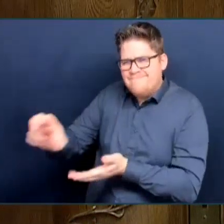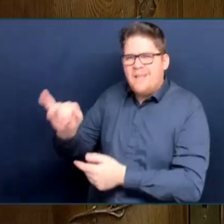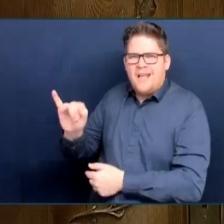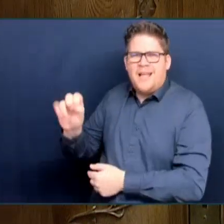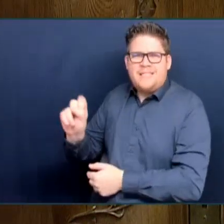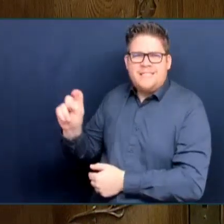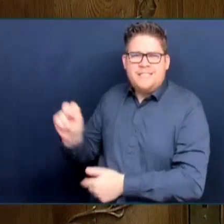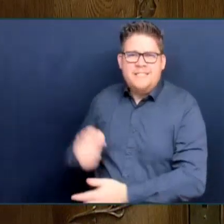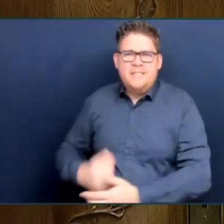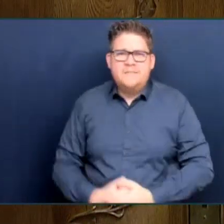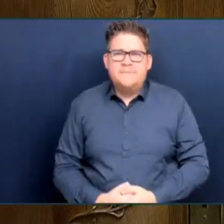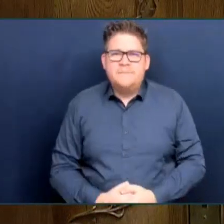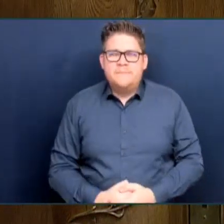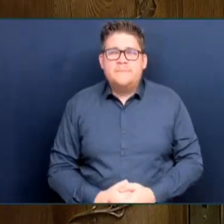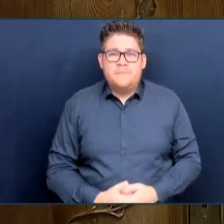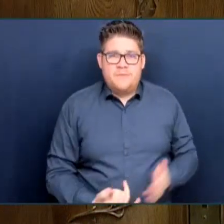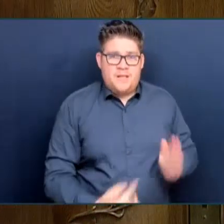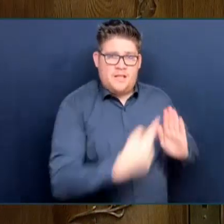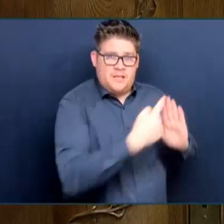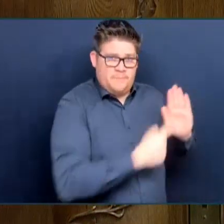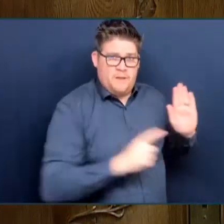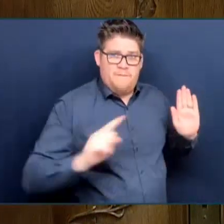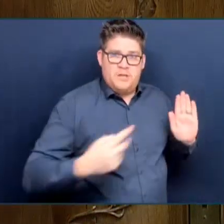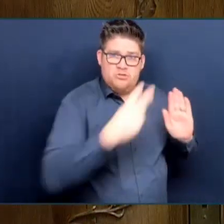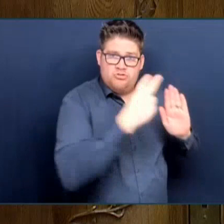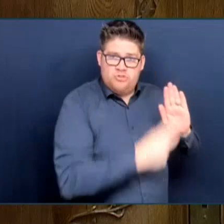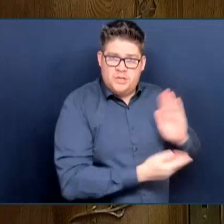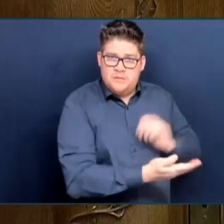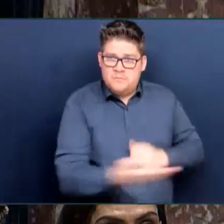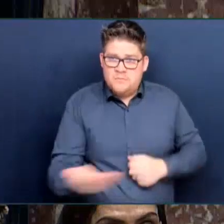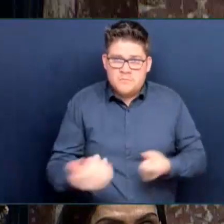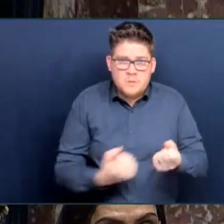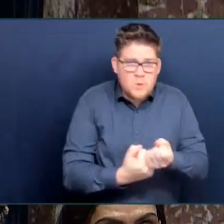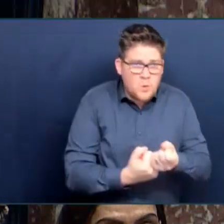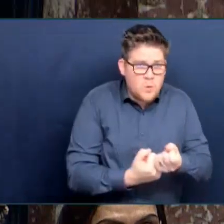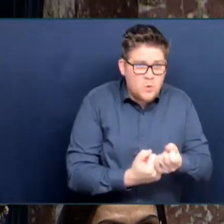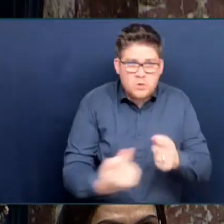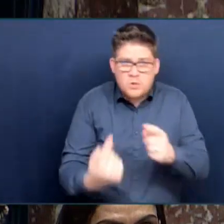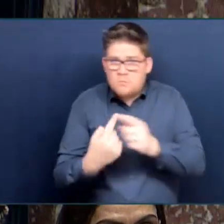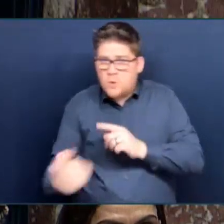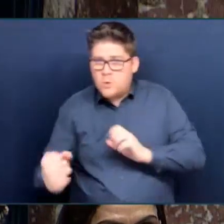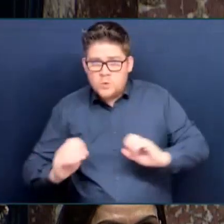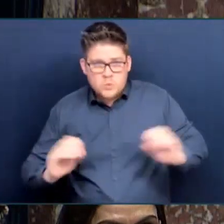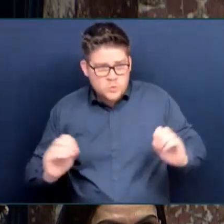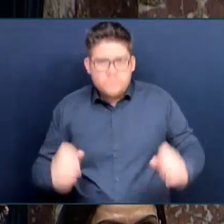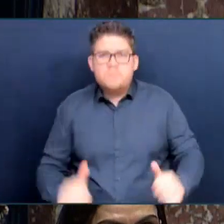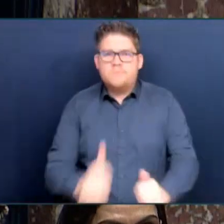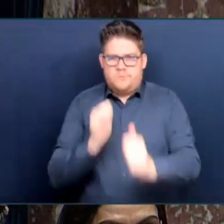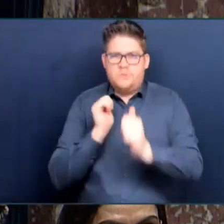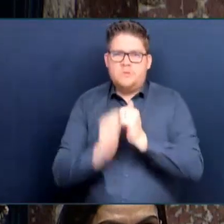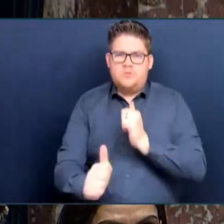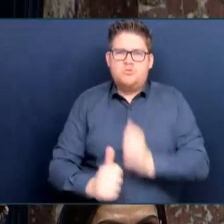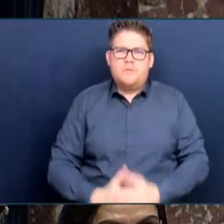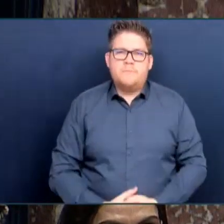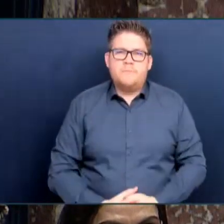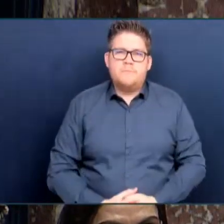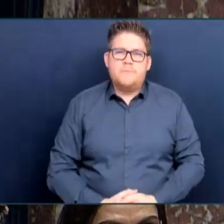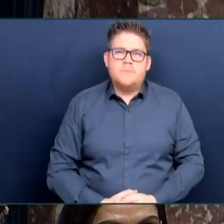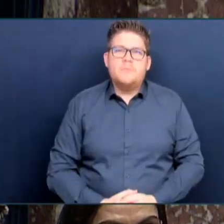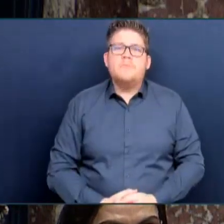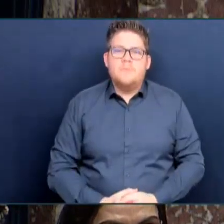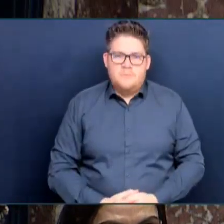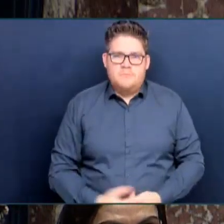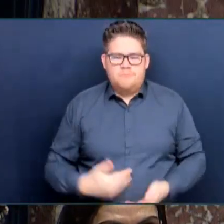Aye. Opposed? Motion carried. Member. Mr. Speaker, I move that the bill be placed on the orders of the day for second reading at the next sitting of the